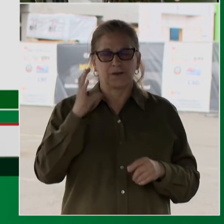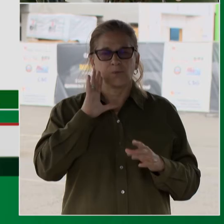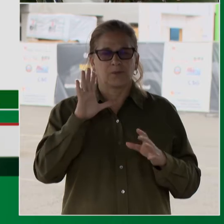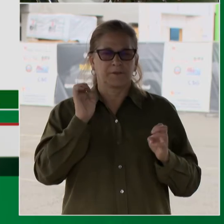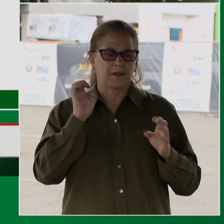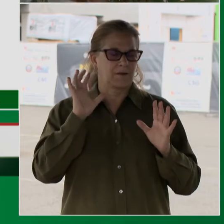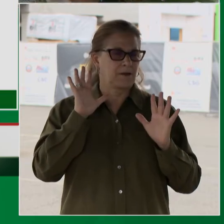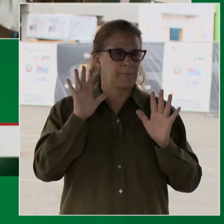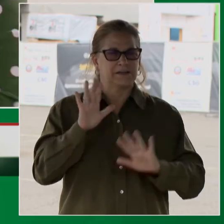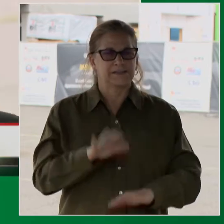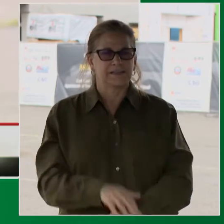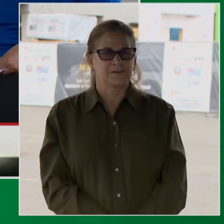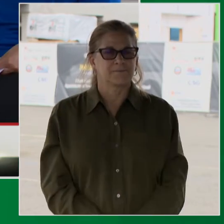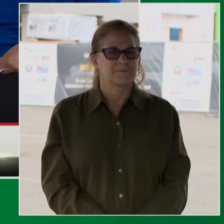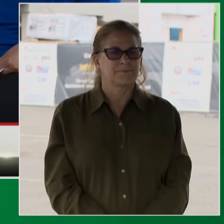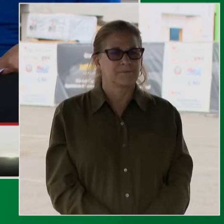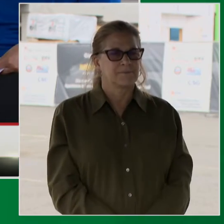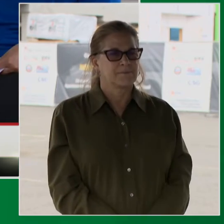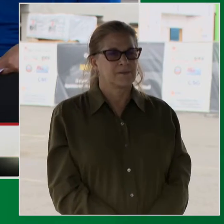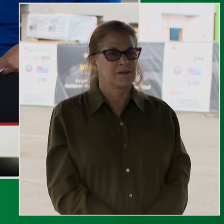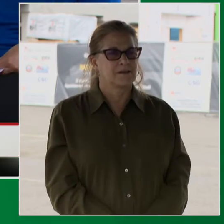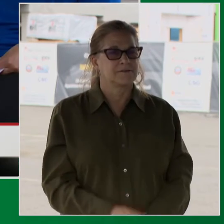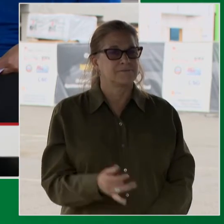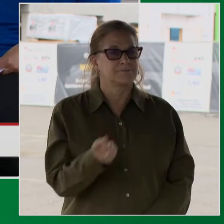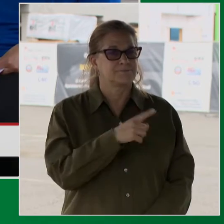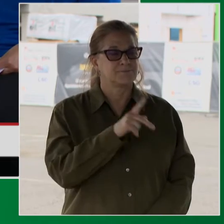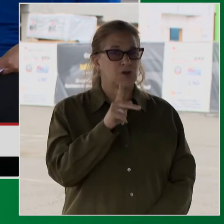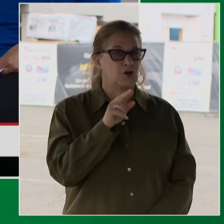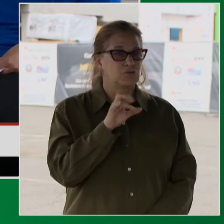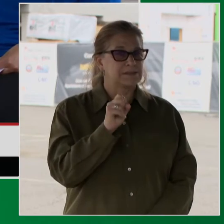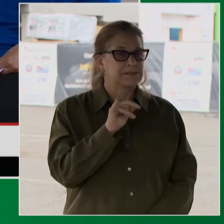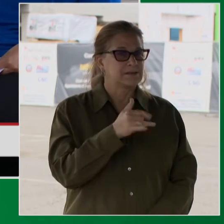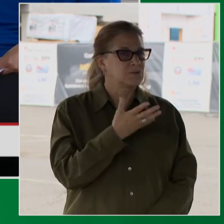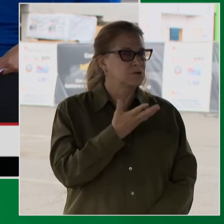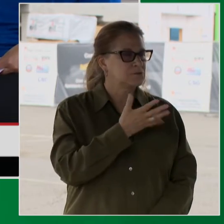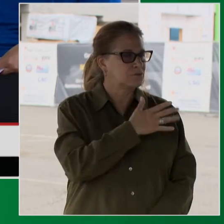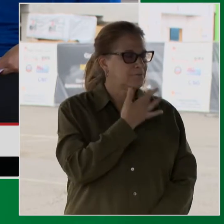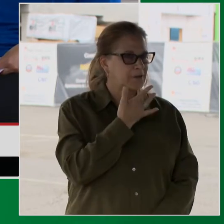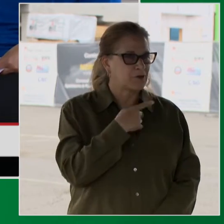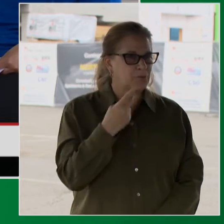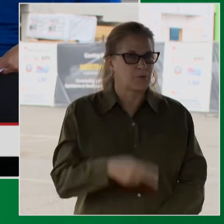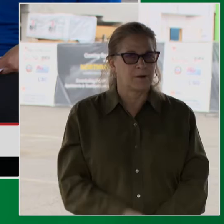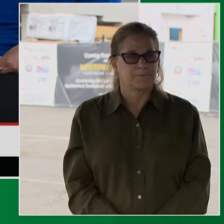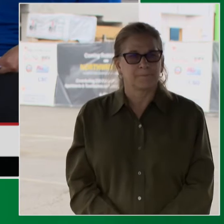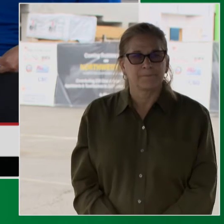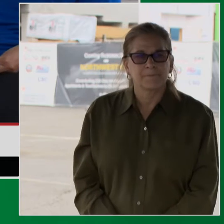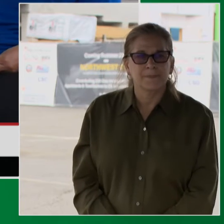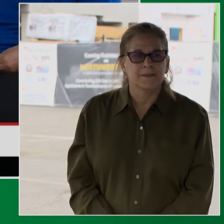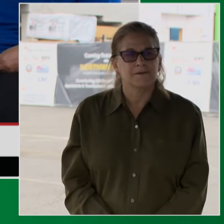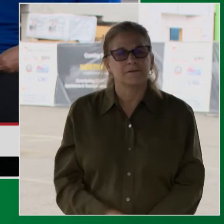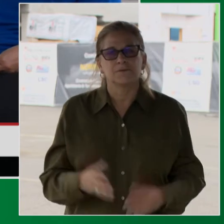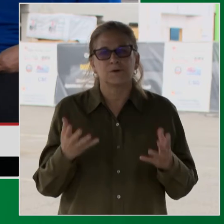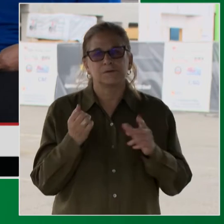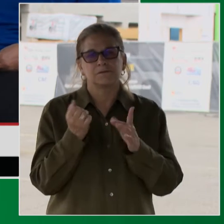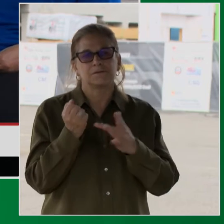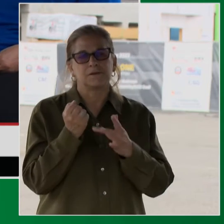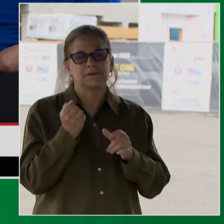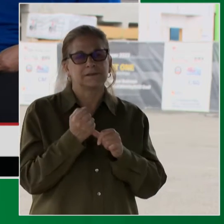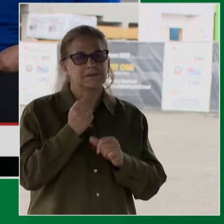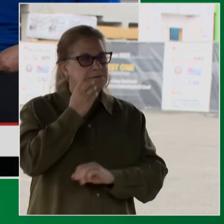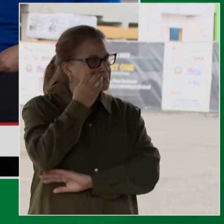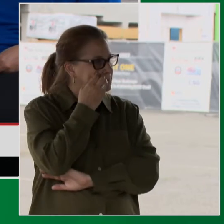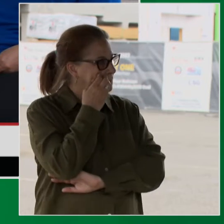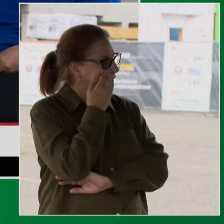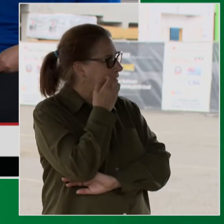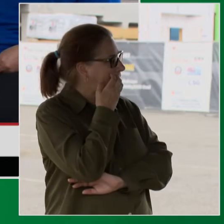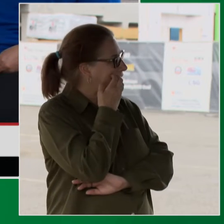So, Christy, I'm not going to put you on the spot to ask you your favorite program, but Technical Assistance Hub is new, right? So,